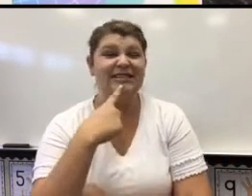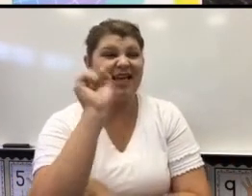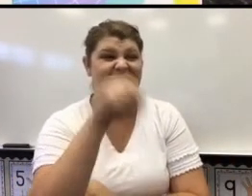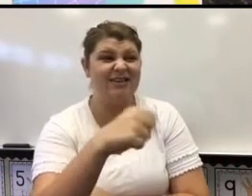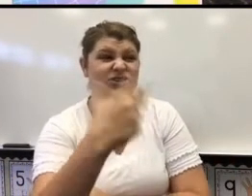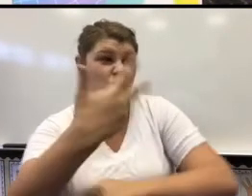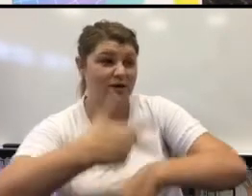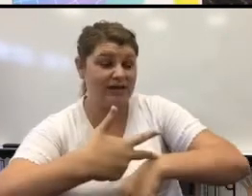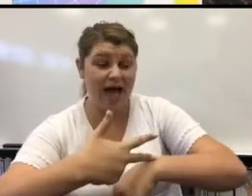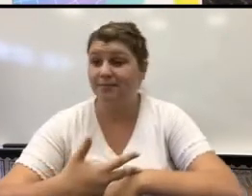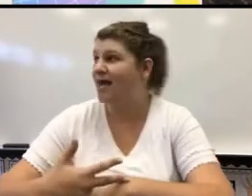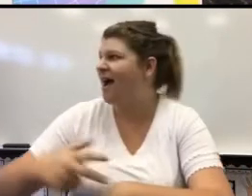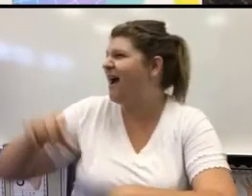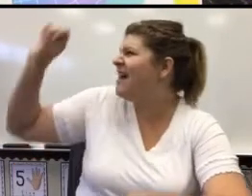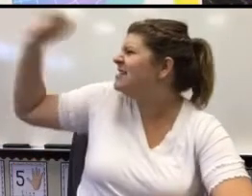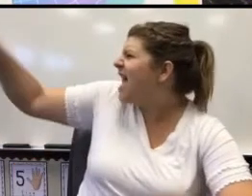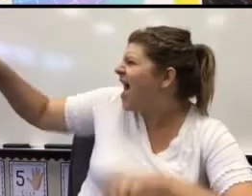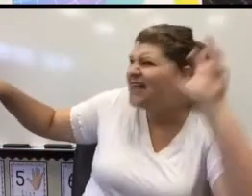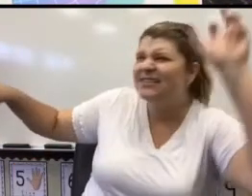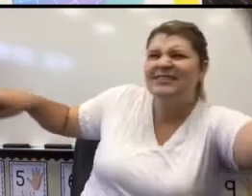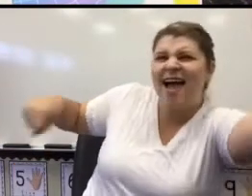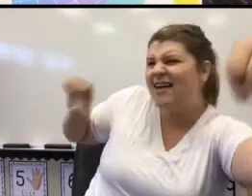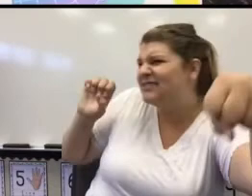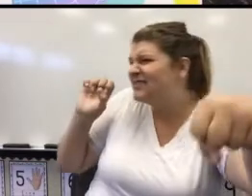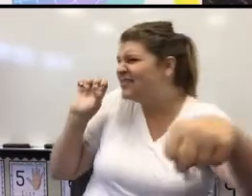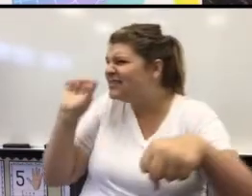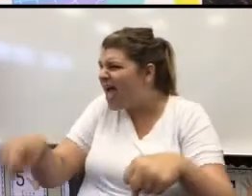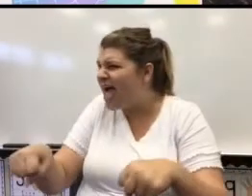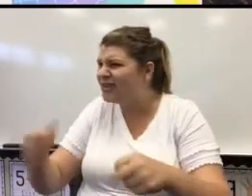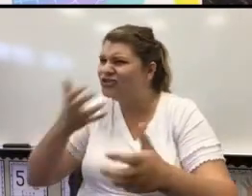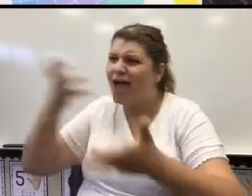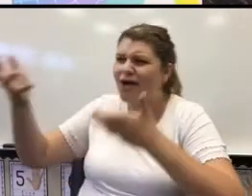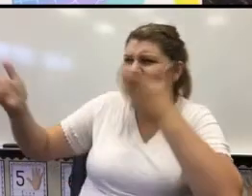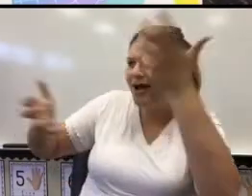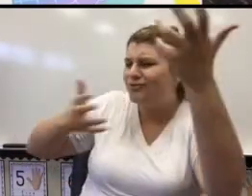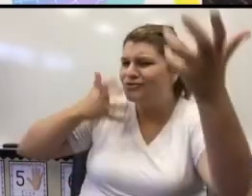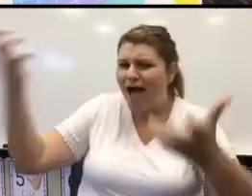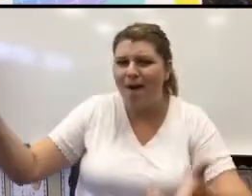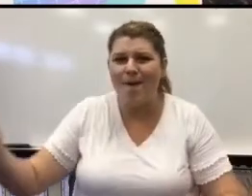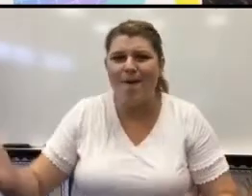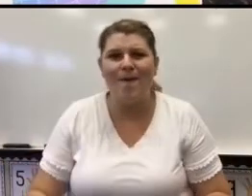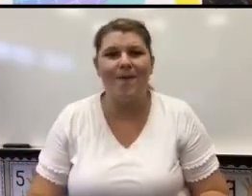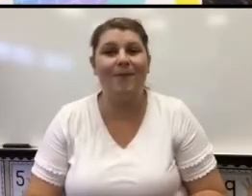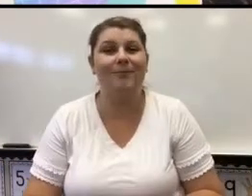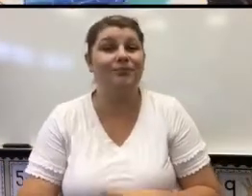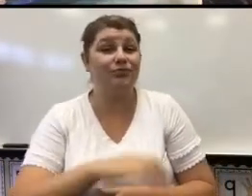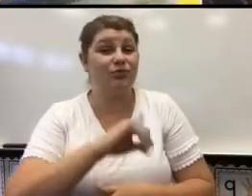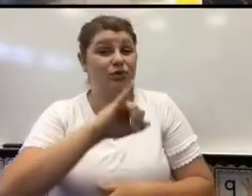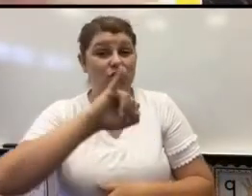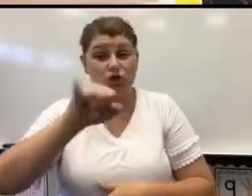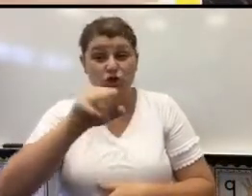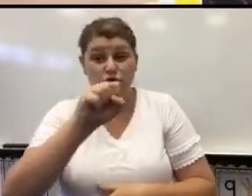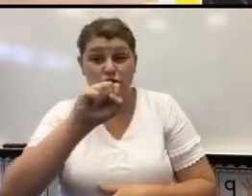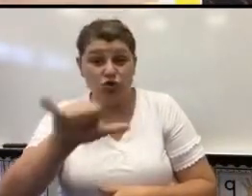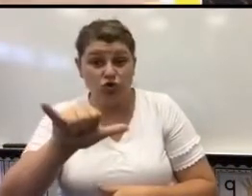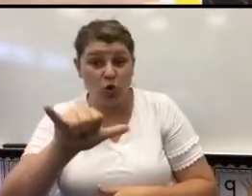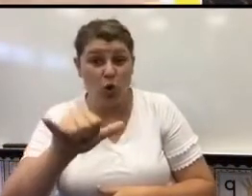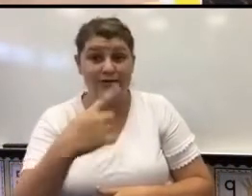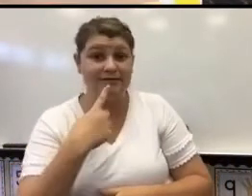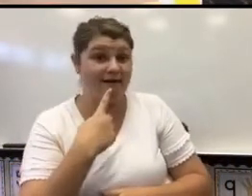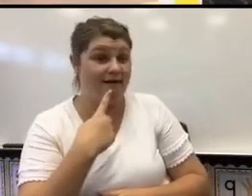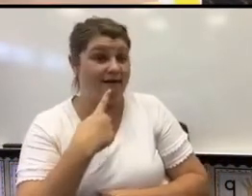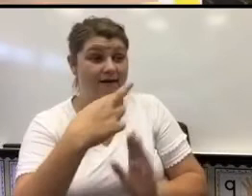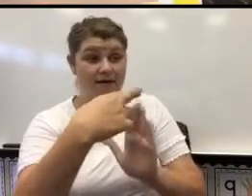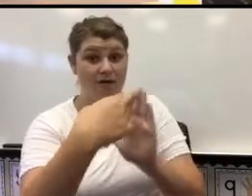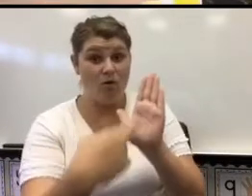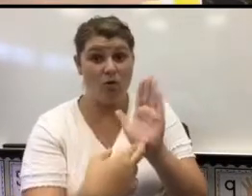asked. "If you are, say yes 3 times. Yes, yes, yes." George and all the kids on the bus then